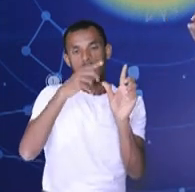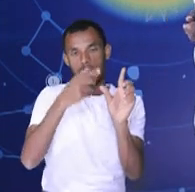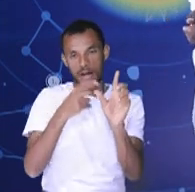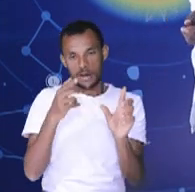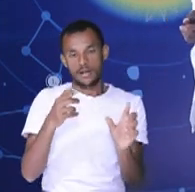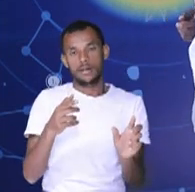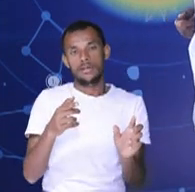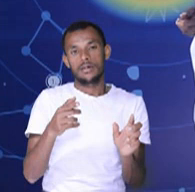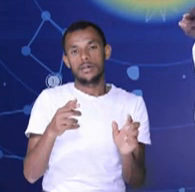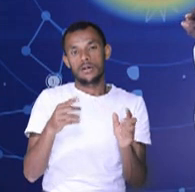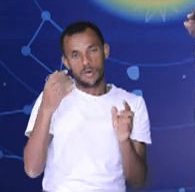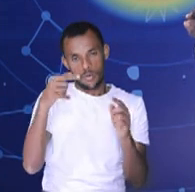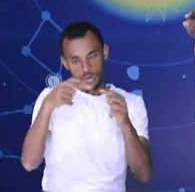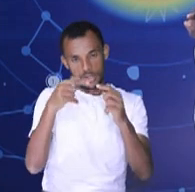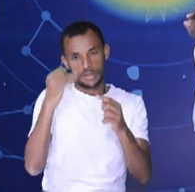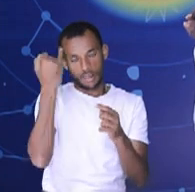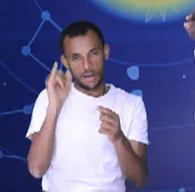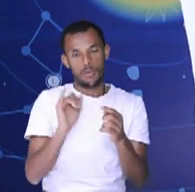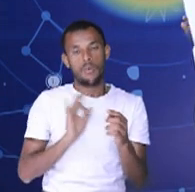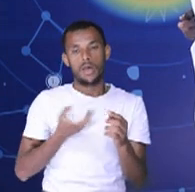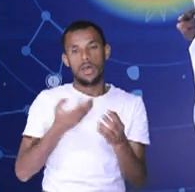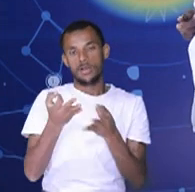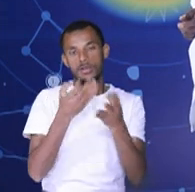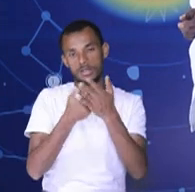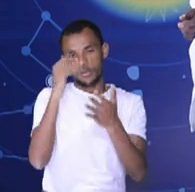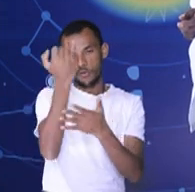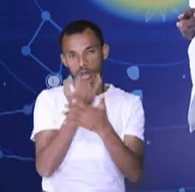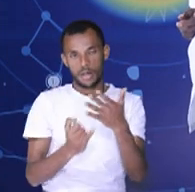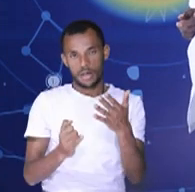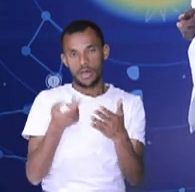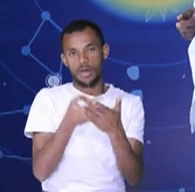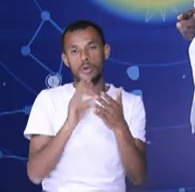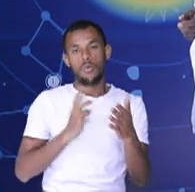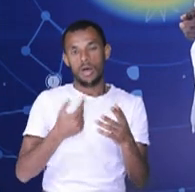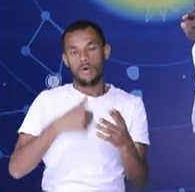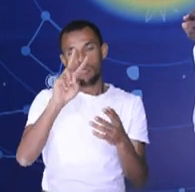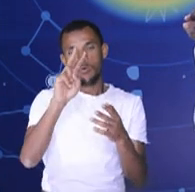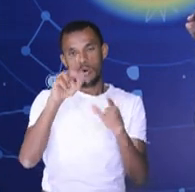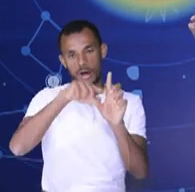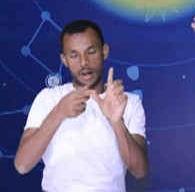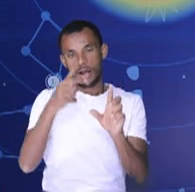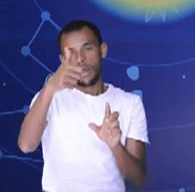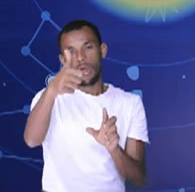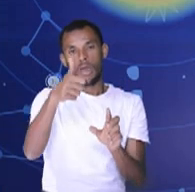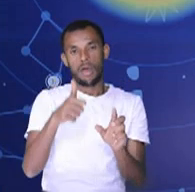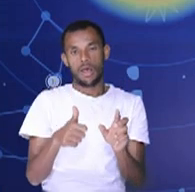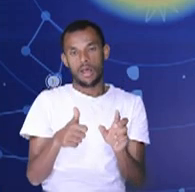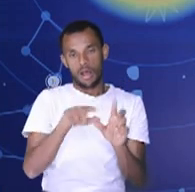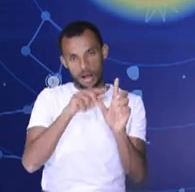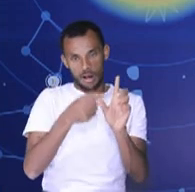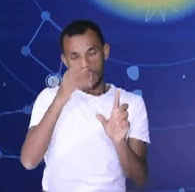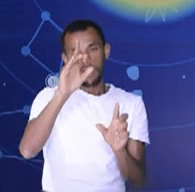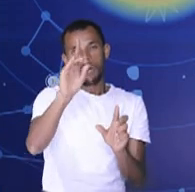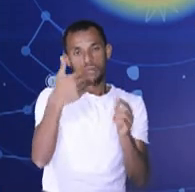theorem. Here we can explain using this figure. Here we have two angles. Angle A is congruent to angle